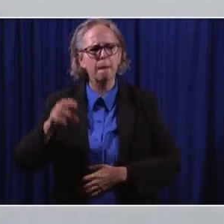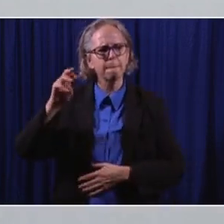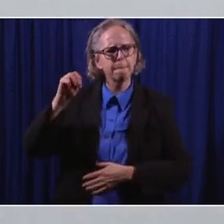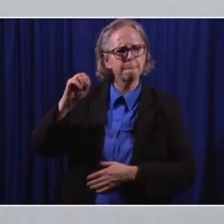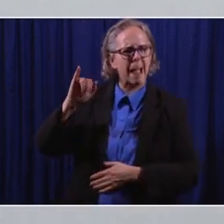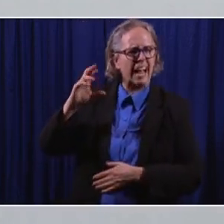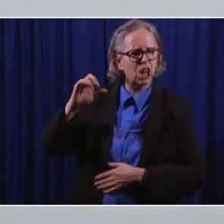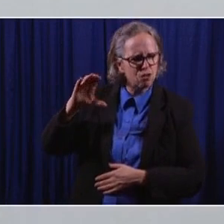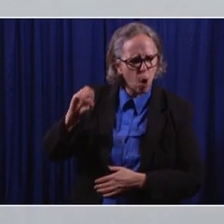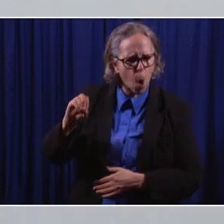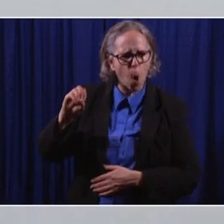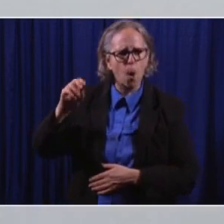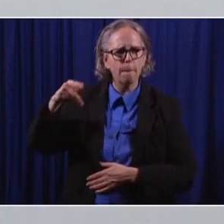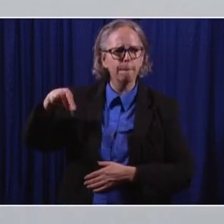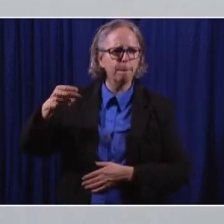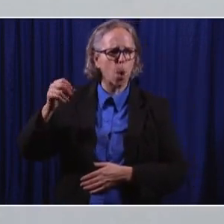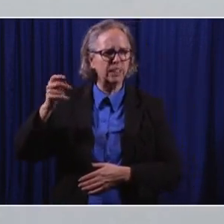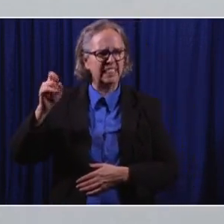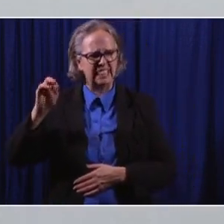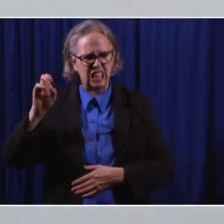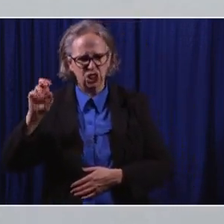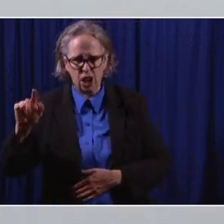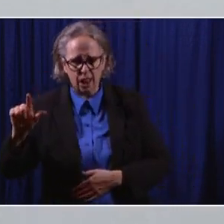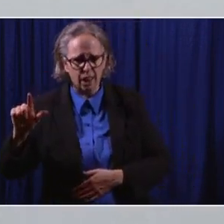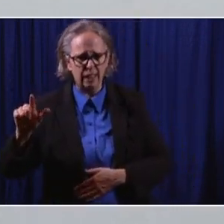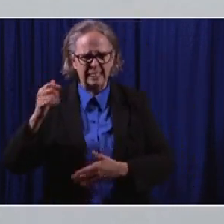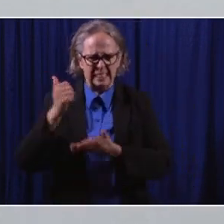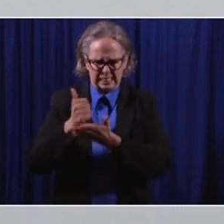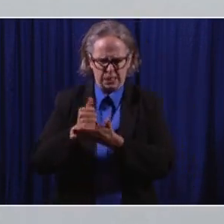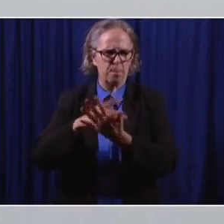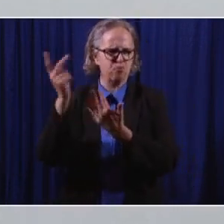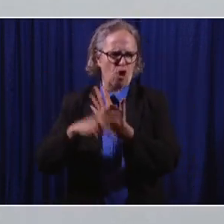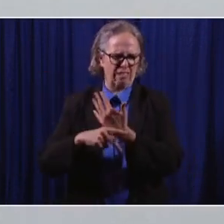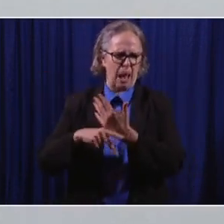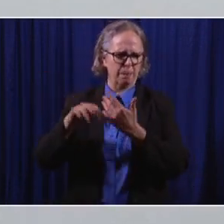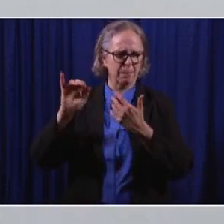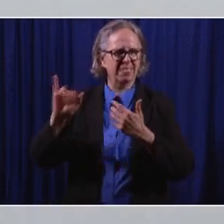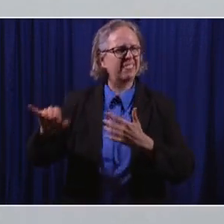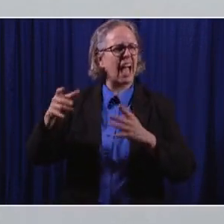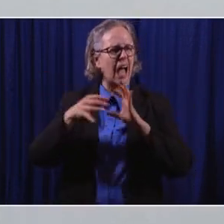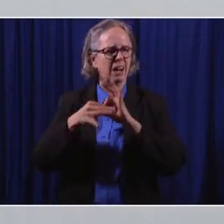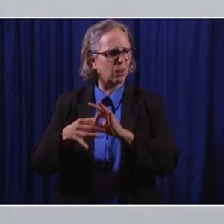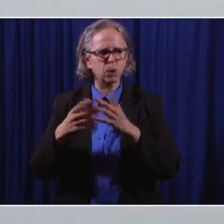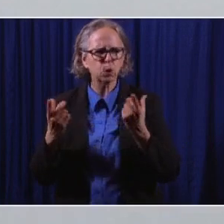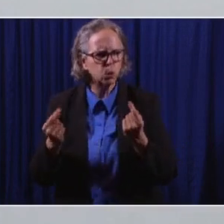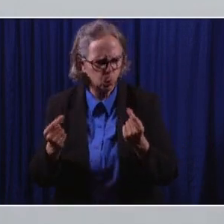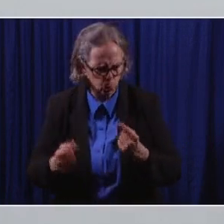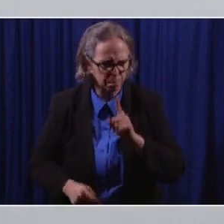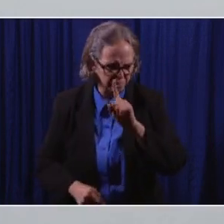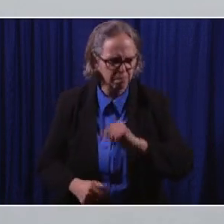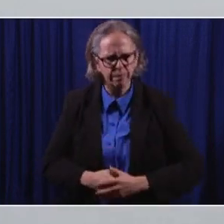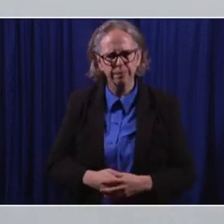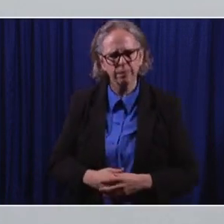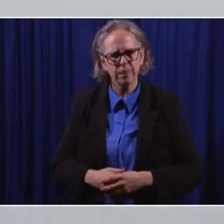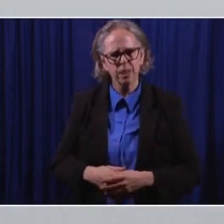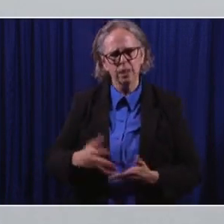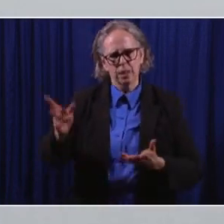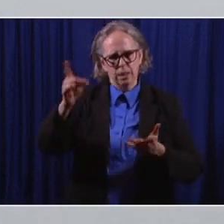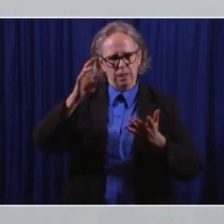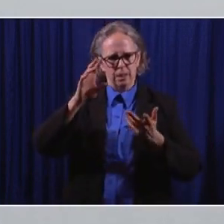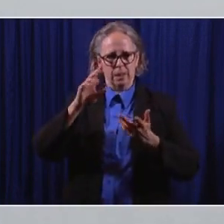called IMAP for short. This program reimburses training providers up to $3,000